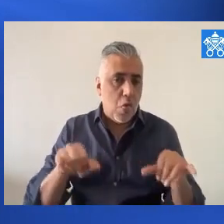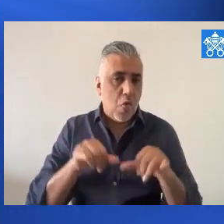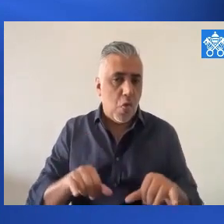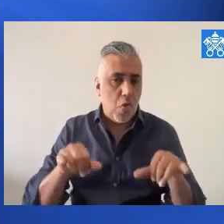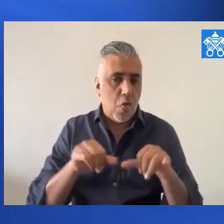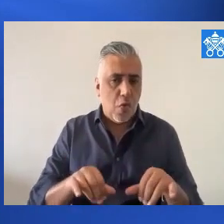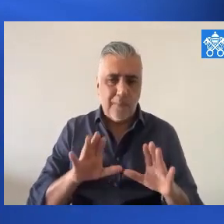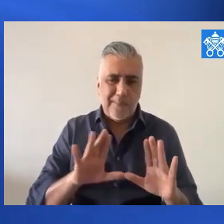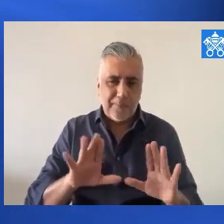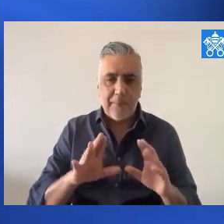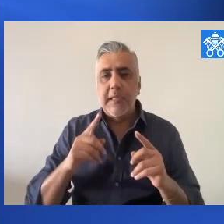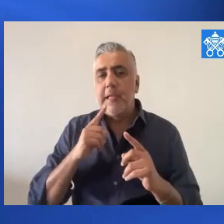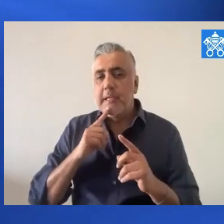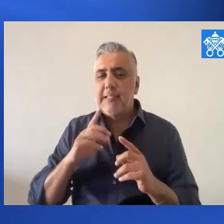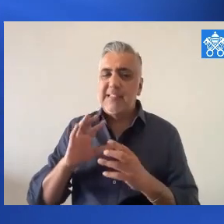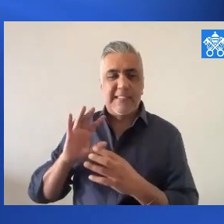prayers repetitively.